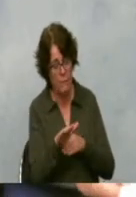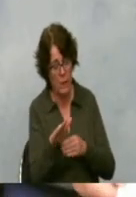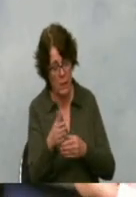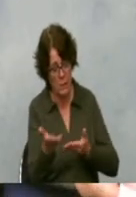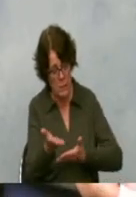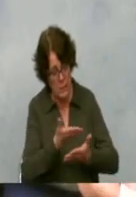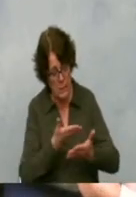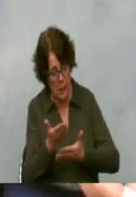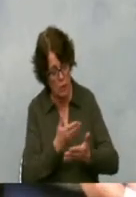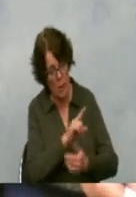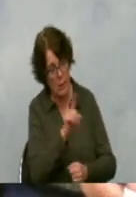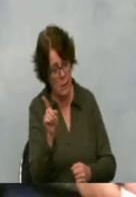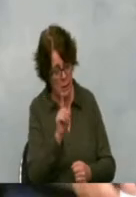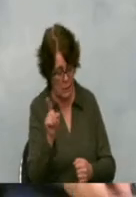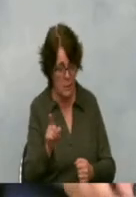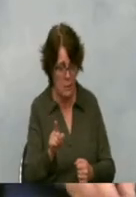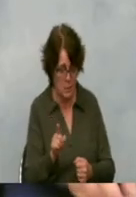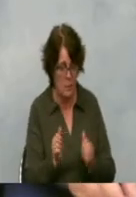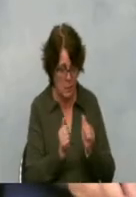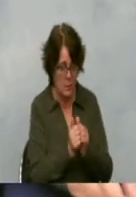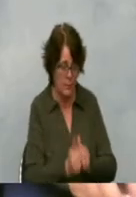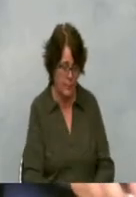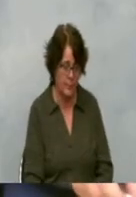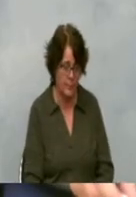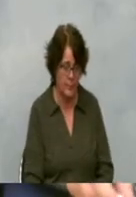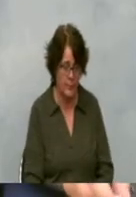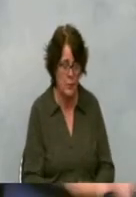you. Can we move on to